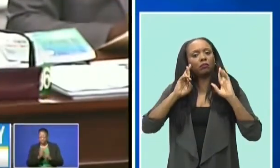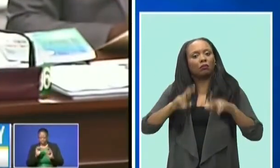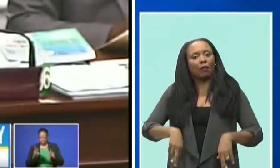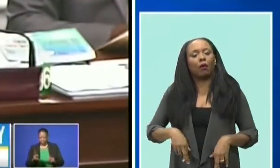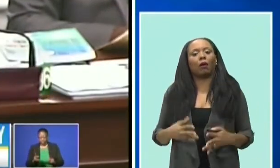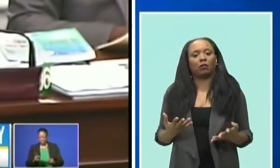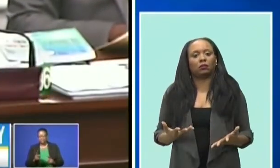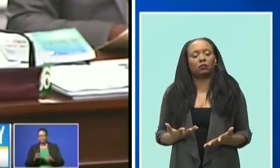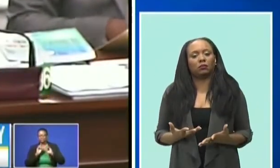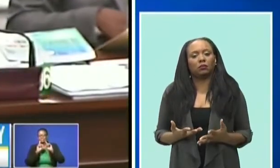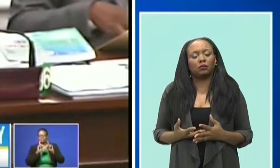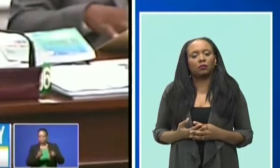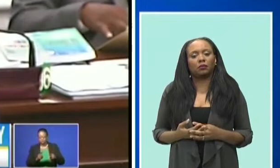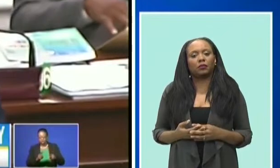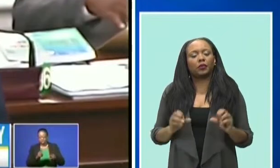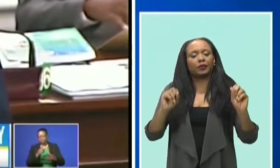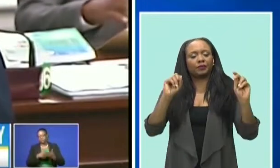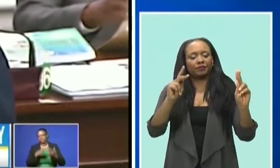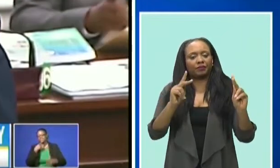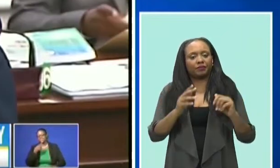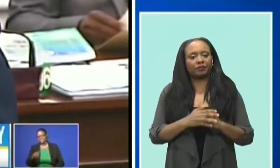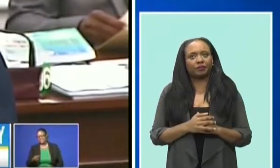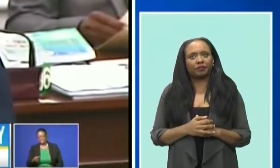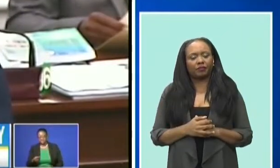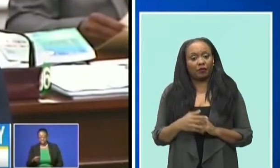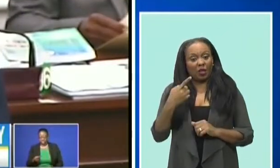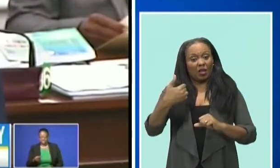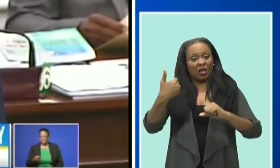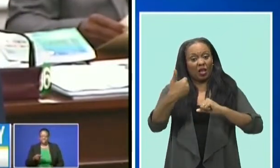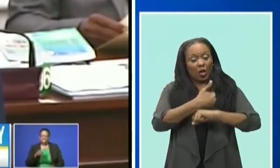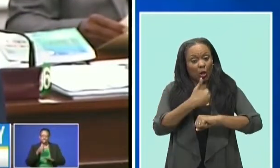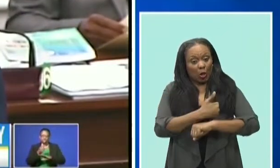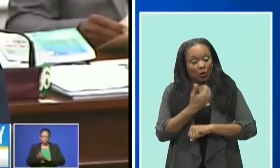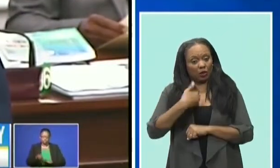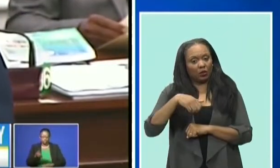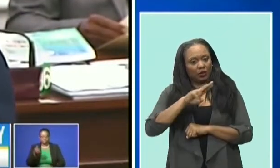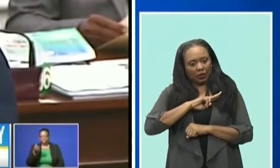say, right? Who accused the PLP